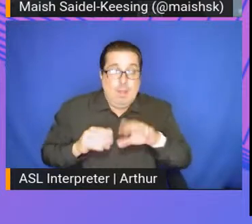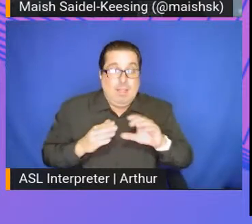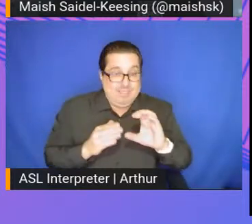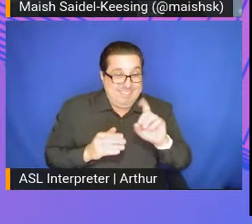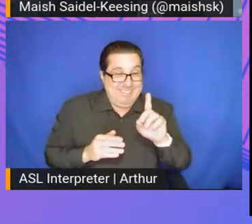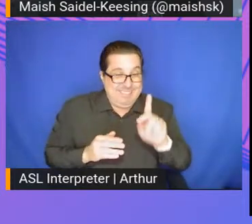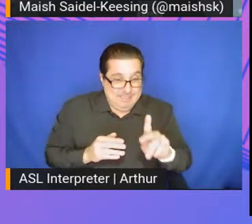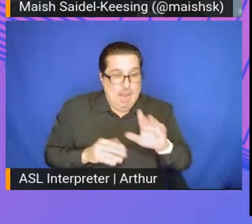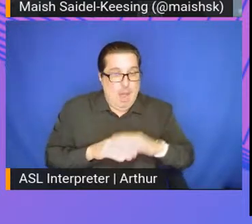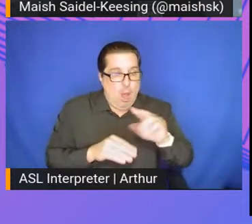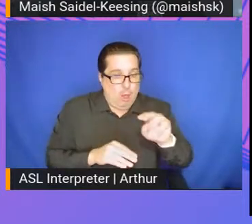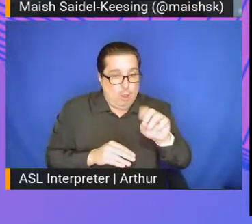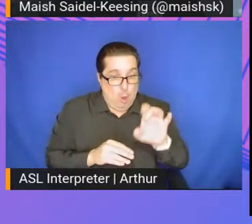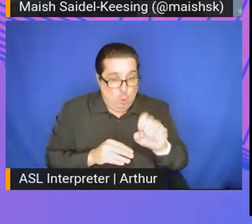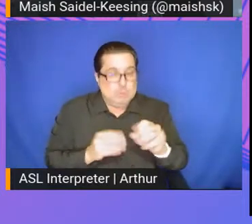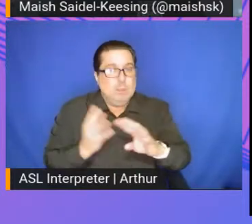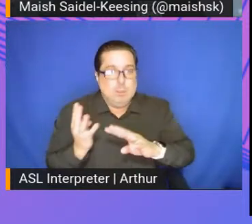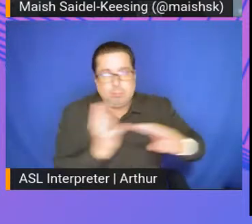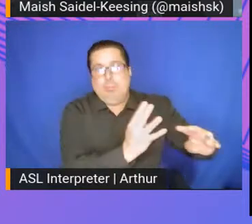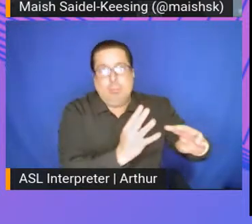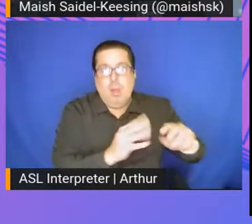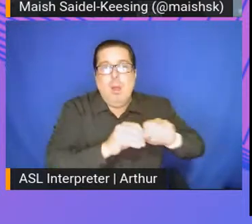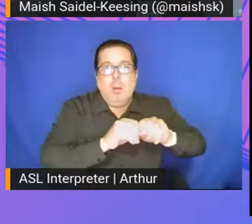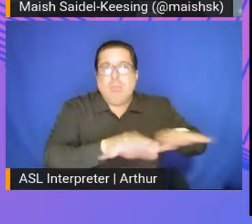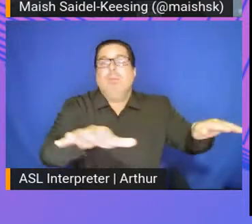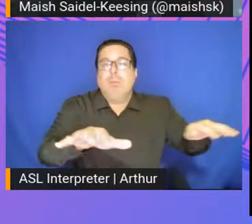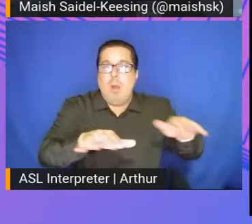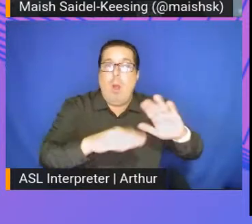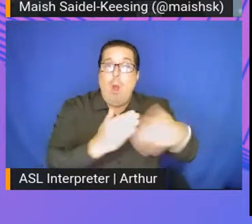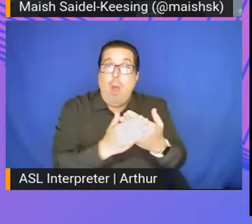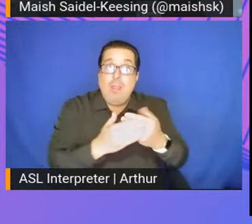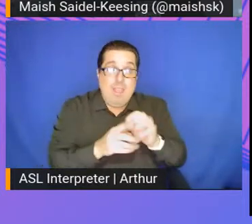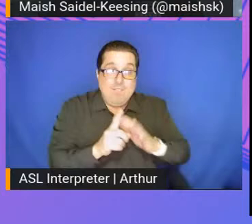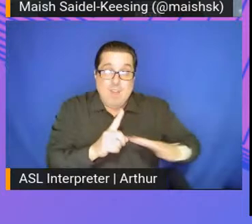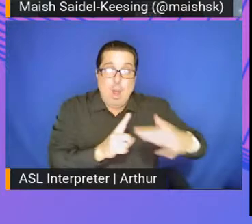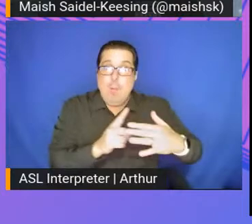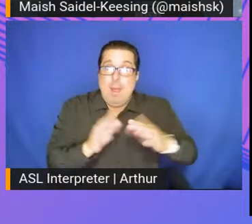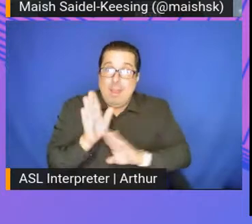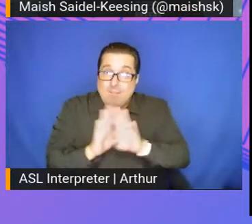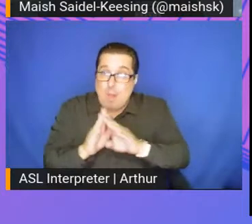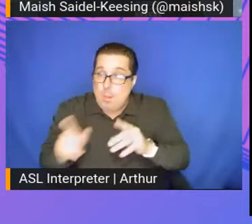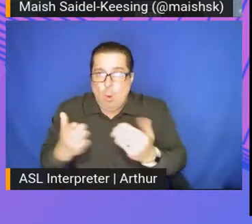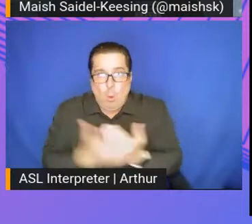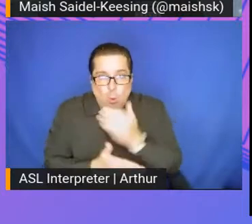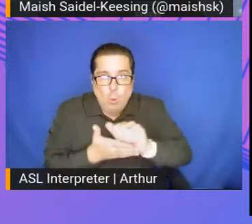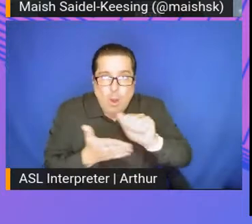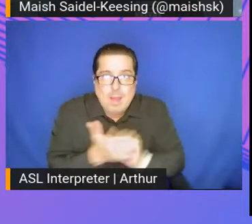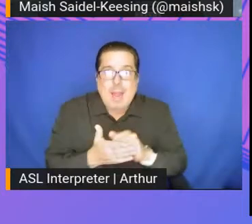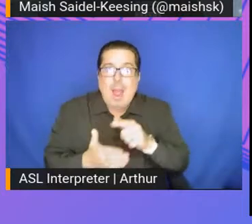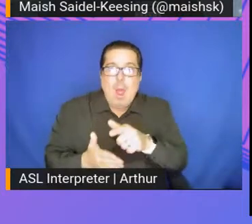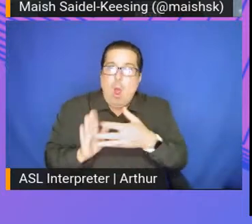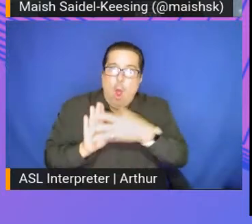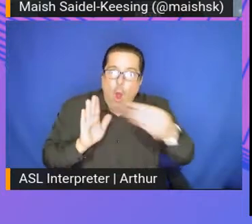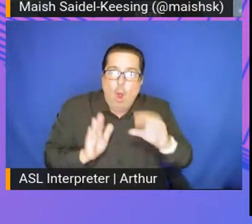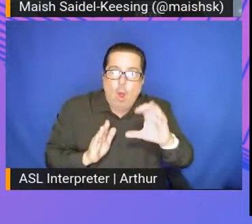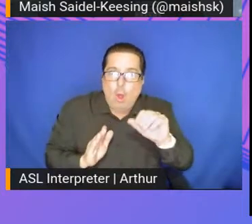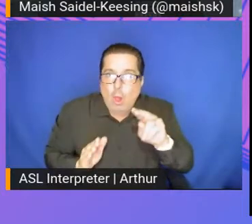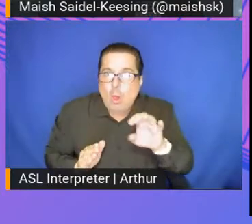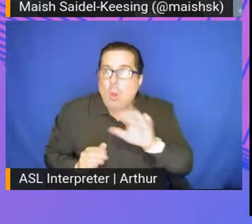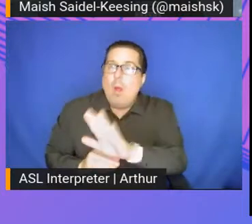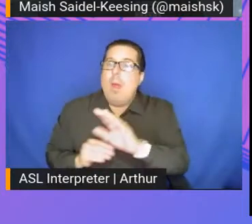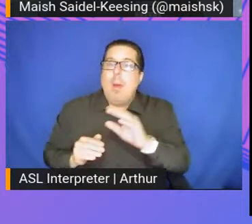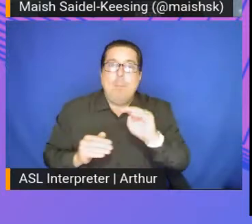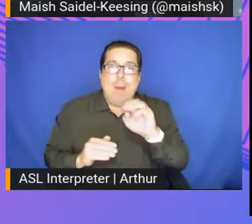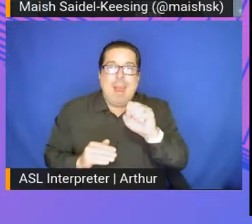now we've got this really great environment where a developer gets a brand new account, They git clone their microservice. They